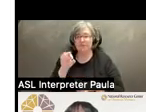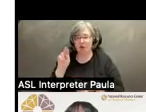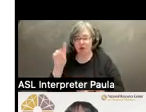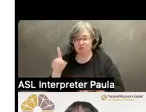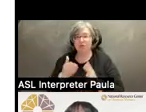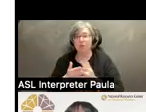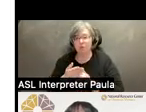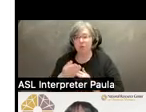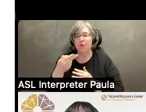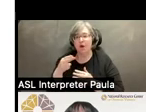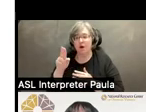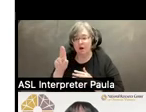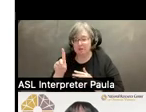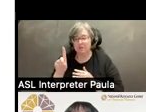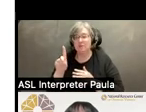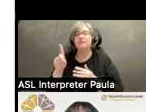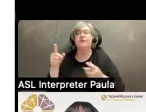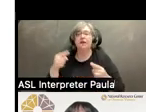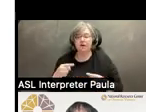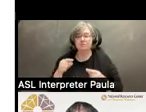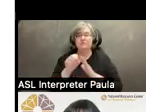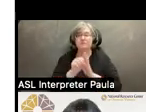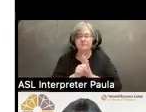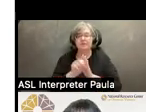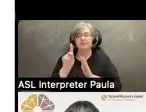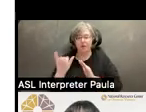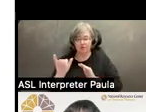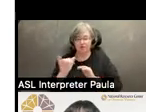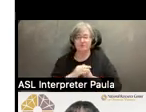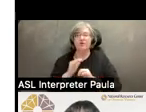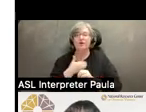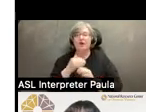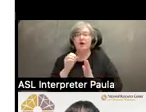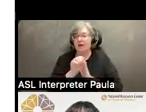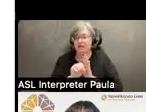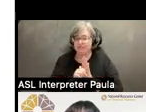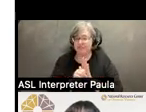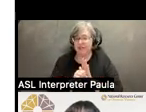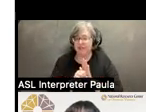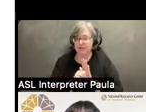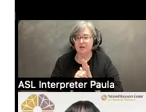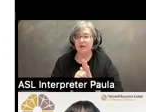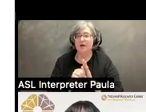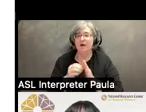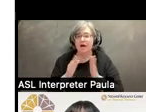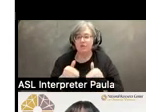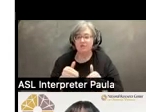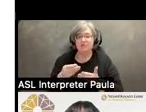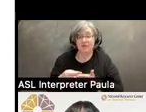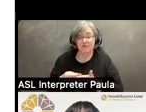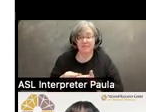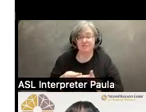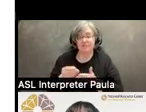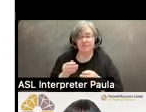HUD into the state of Kentucky. And so our state housing finance partner